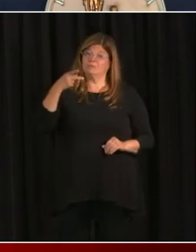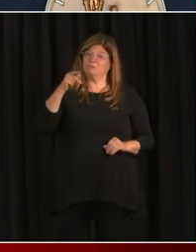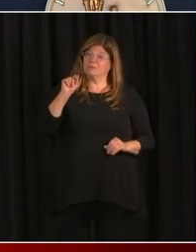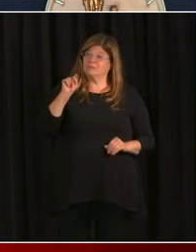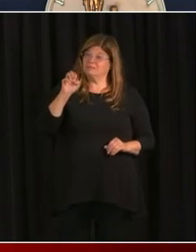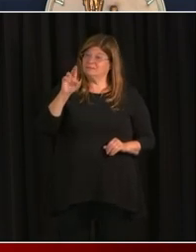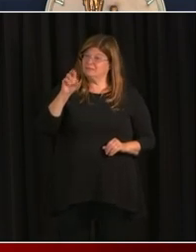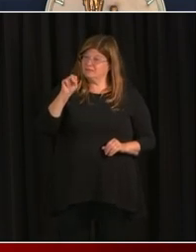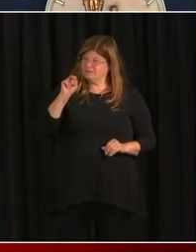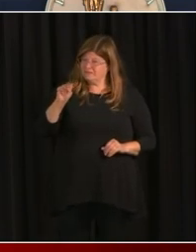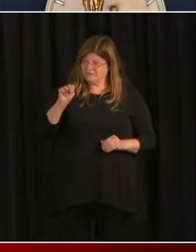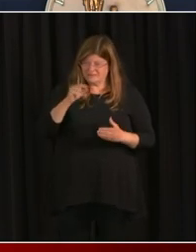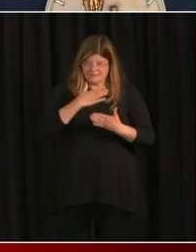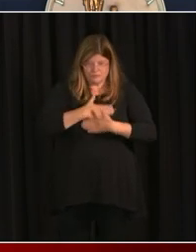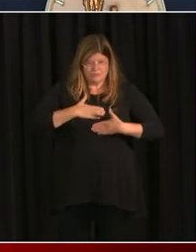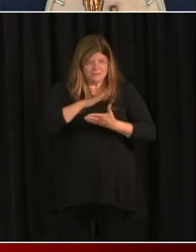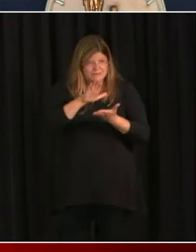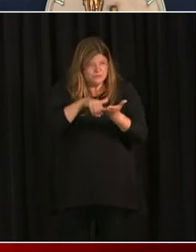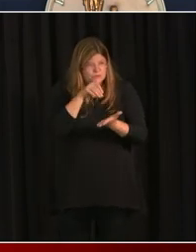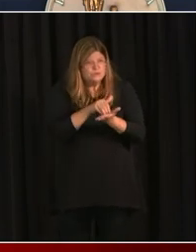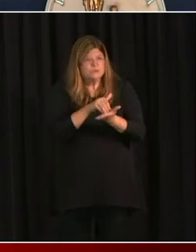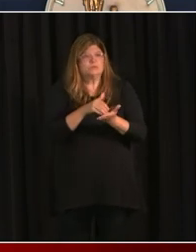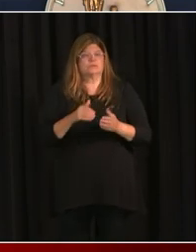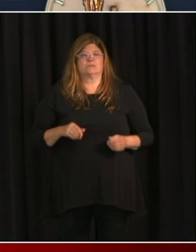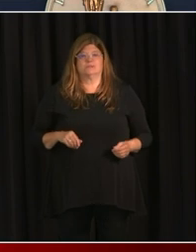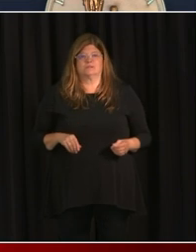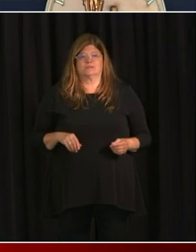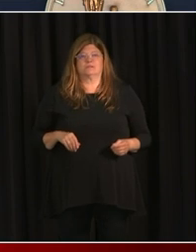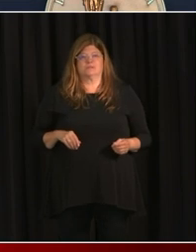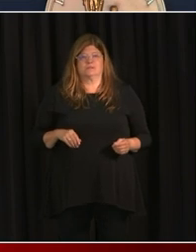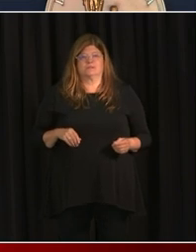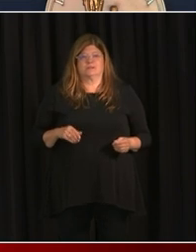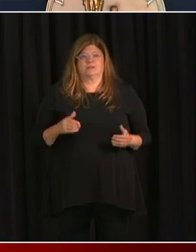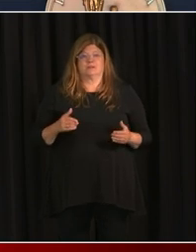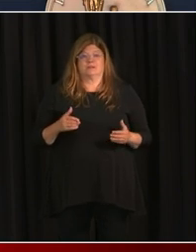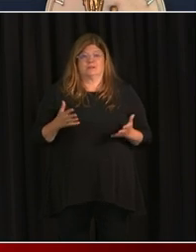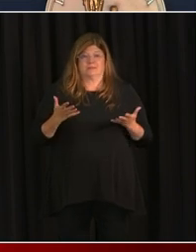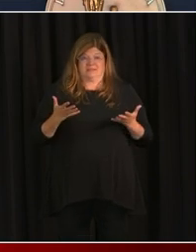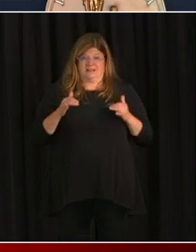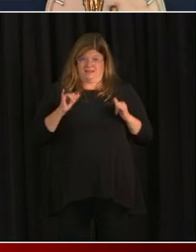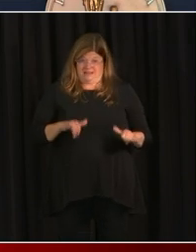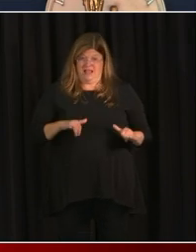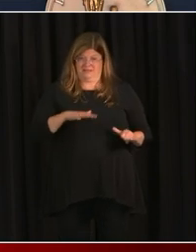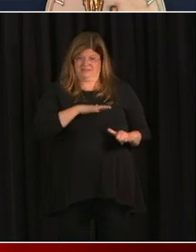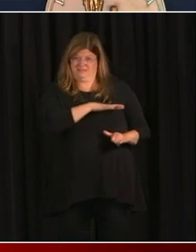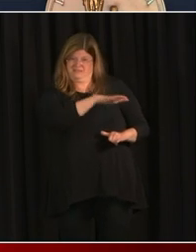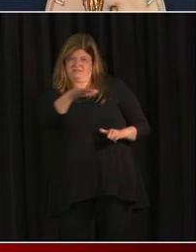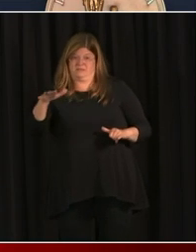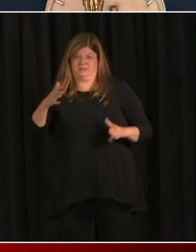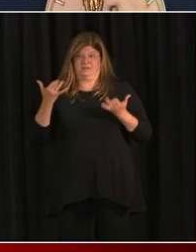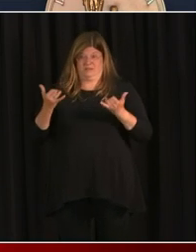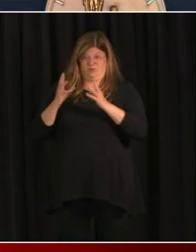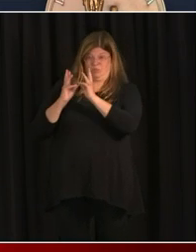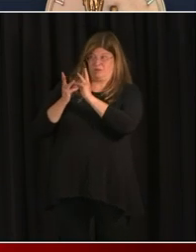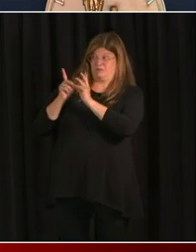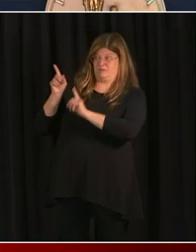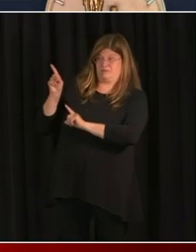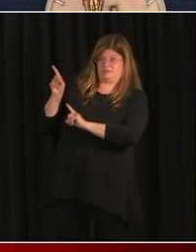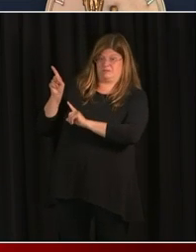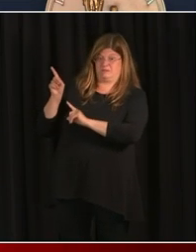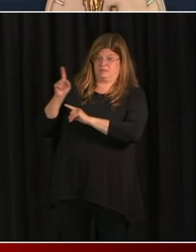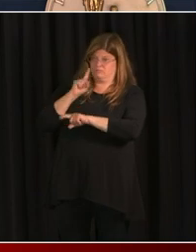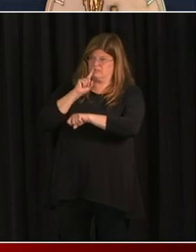Center. Let me just mention also that the National Weather Service has